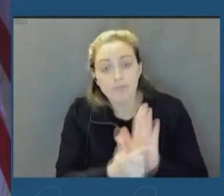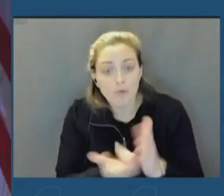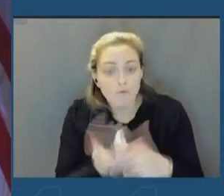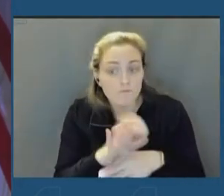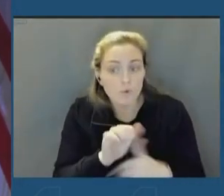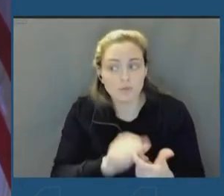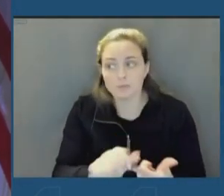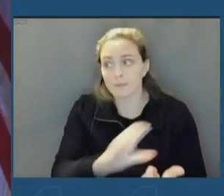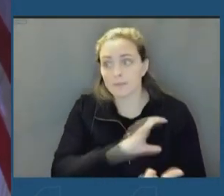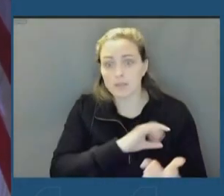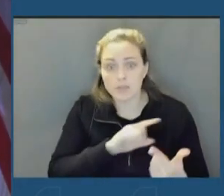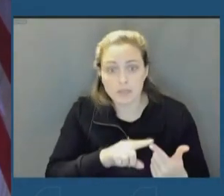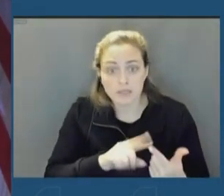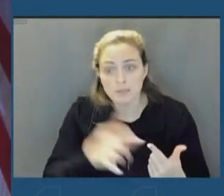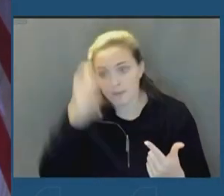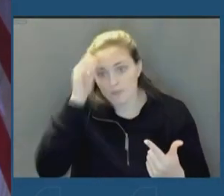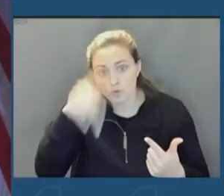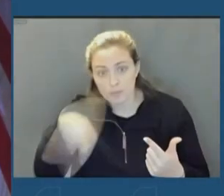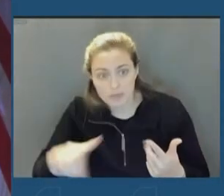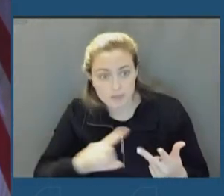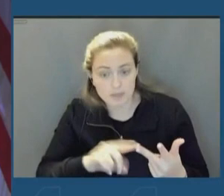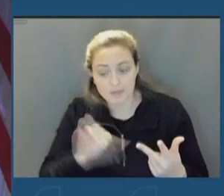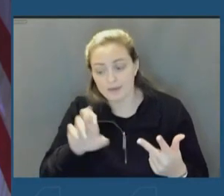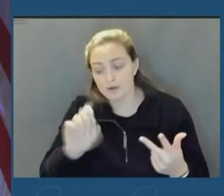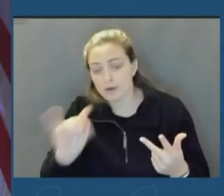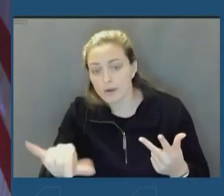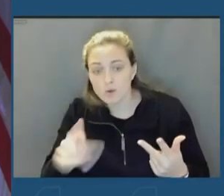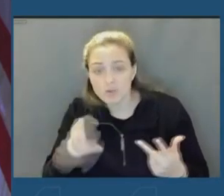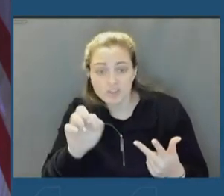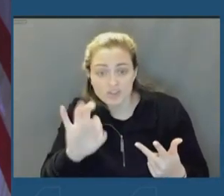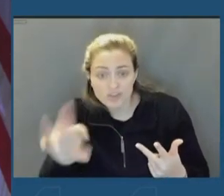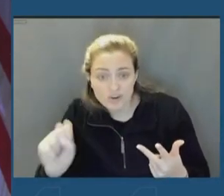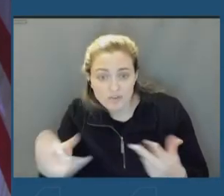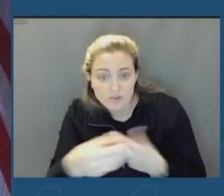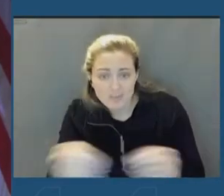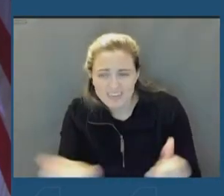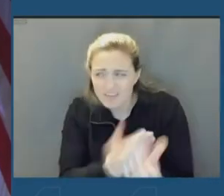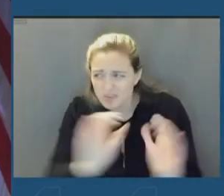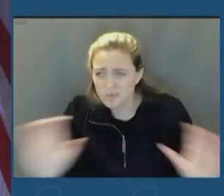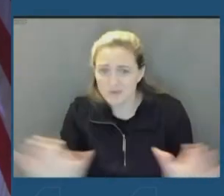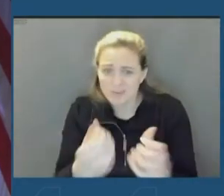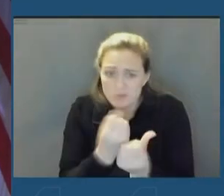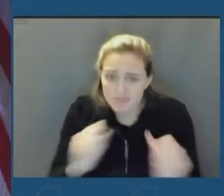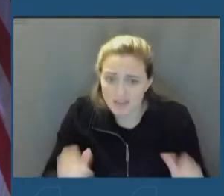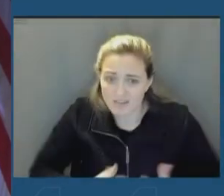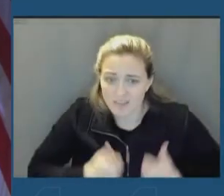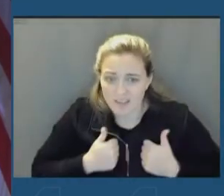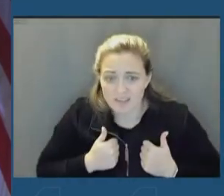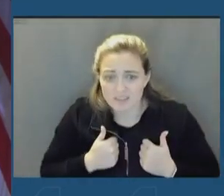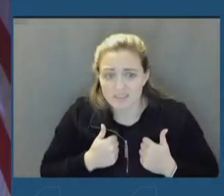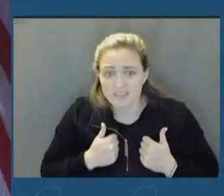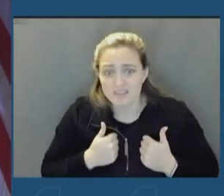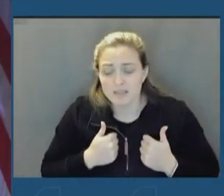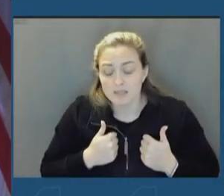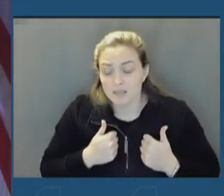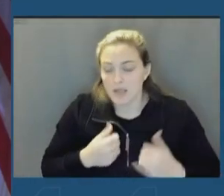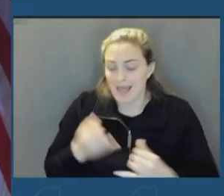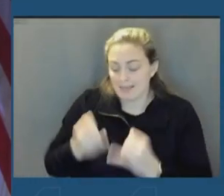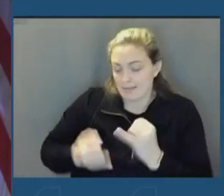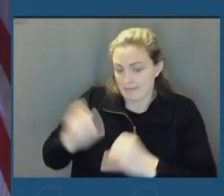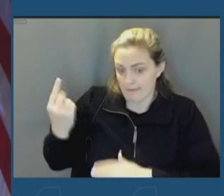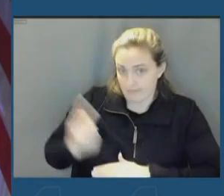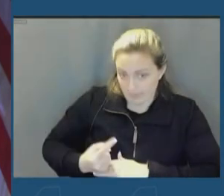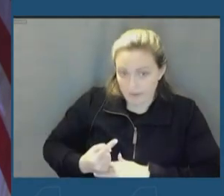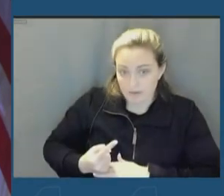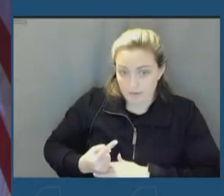Buffalo PD, the Erie County Sheriff's Office, everything that you did to save lives. On the last day, when we